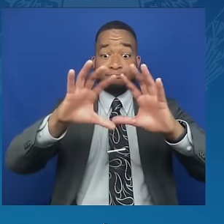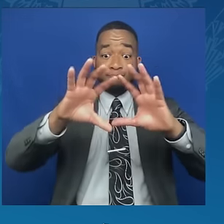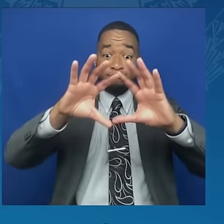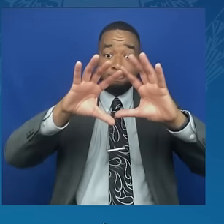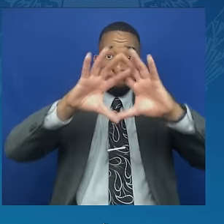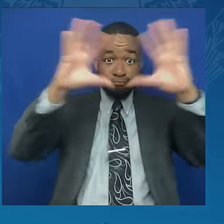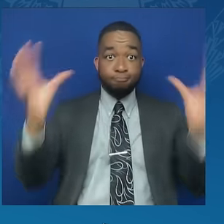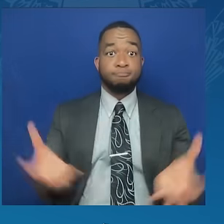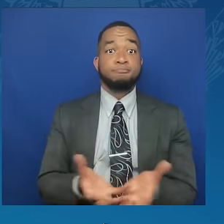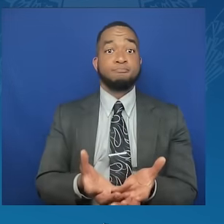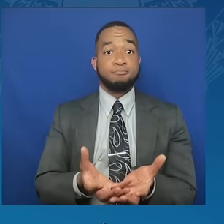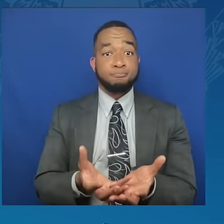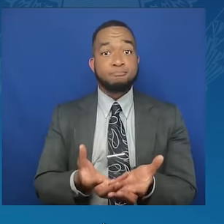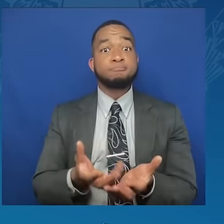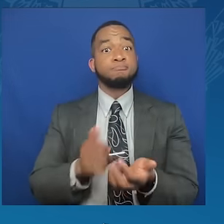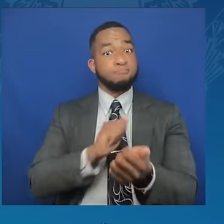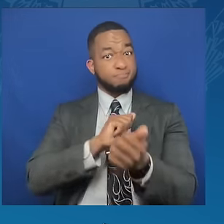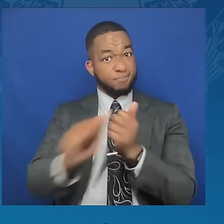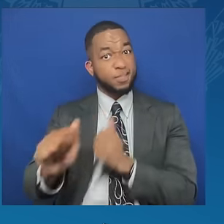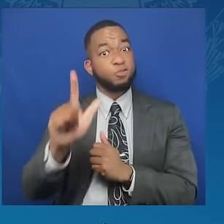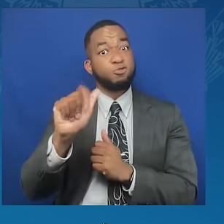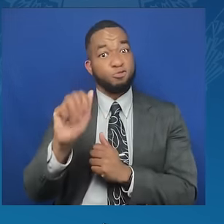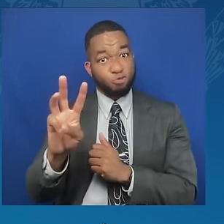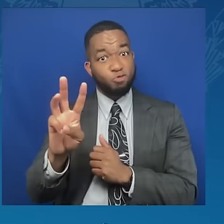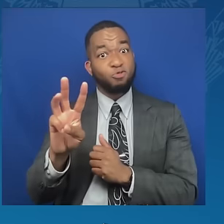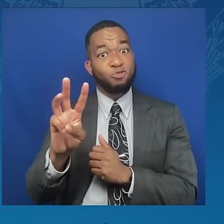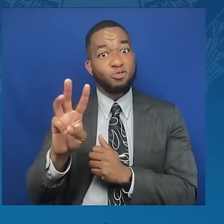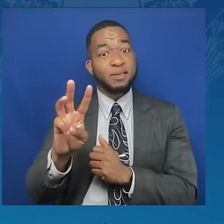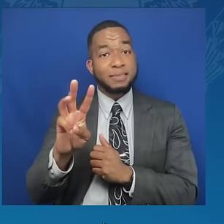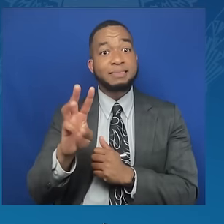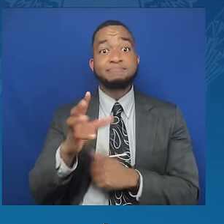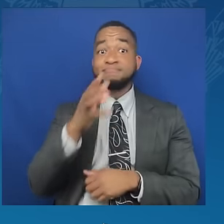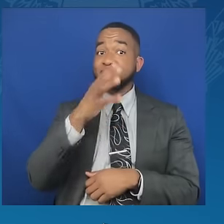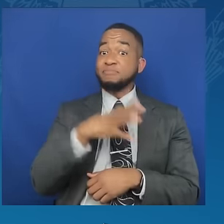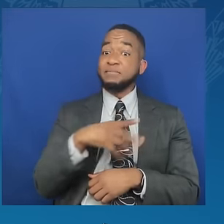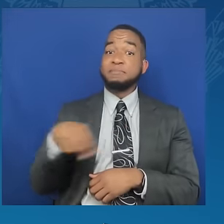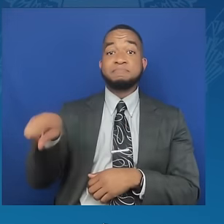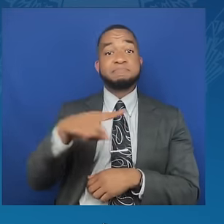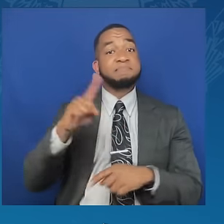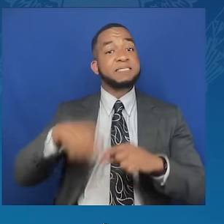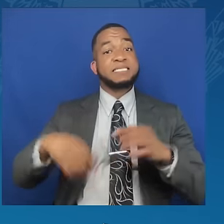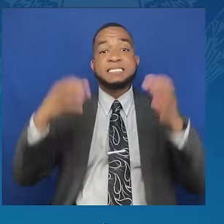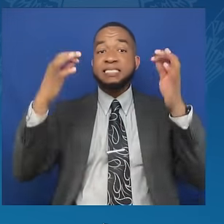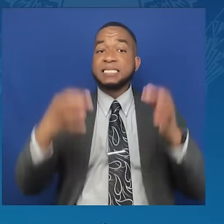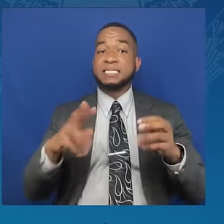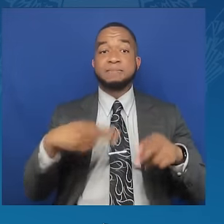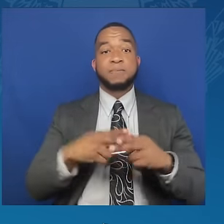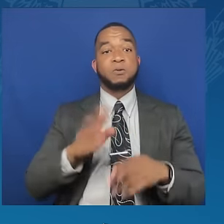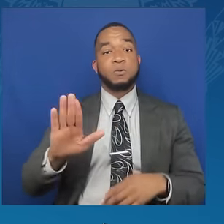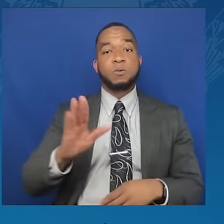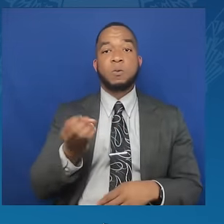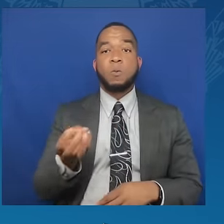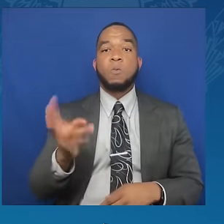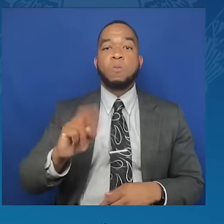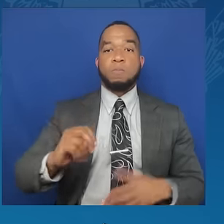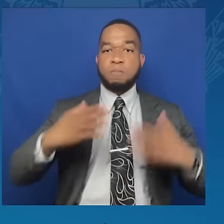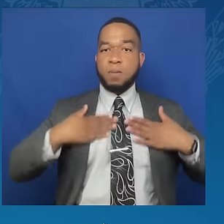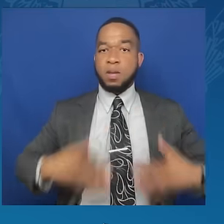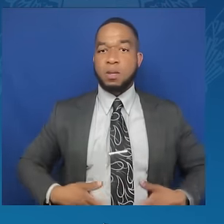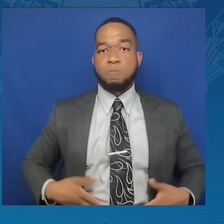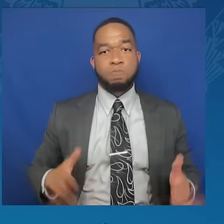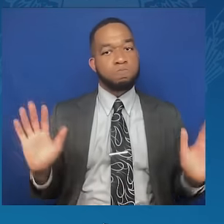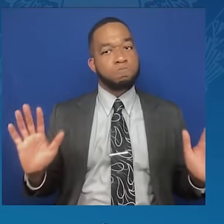to make decisions about her own body. Laws that would make no exception even for rape or